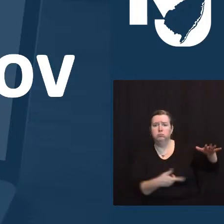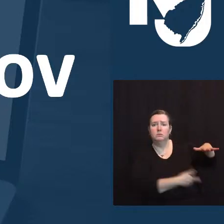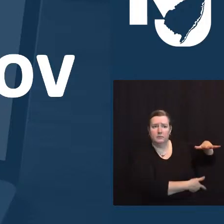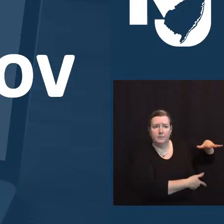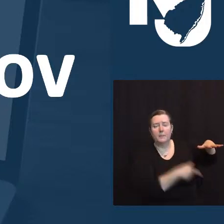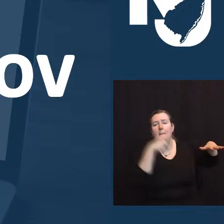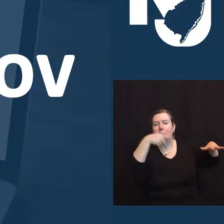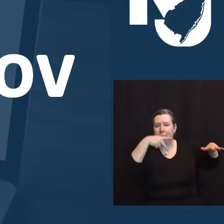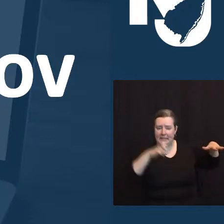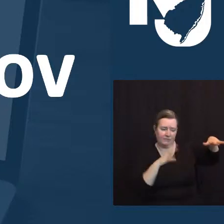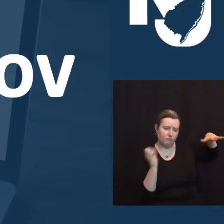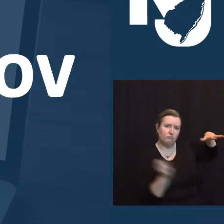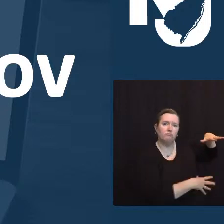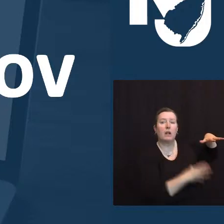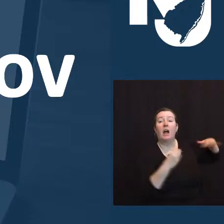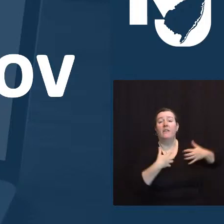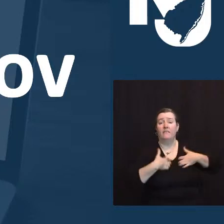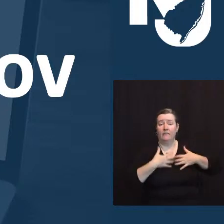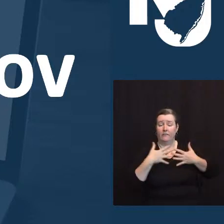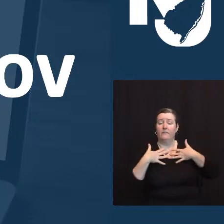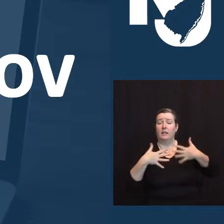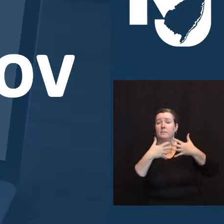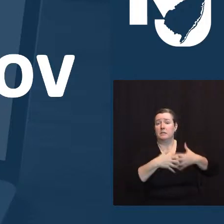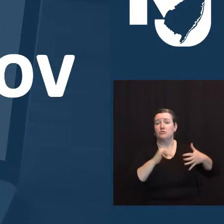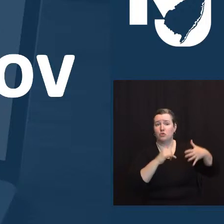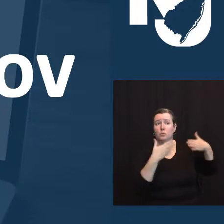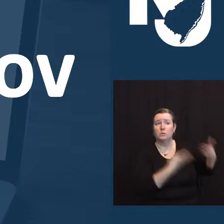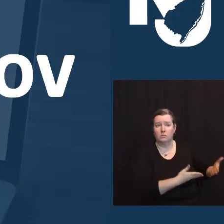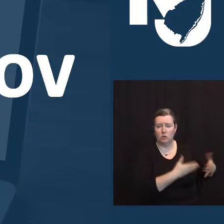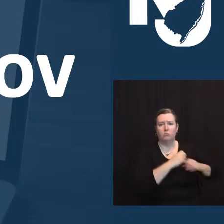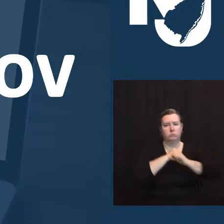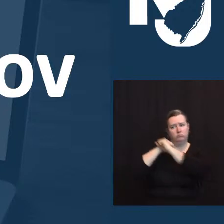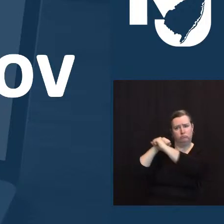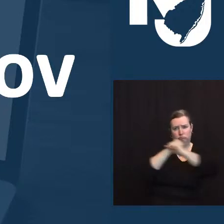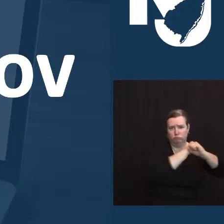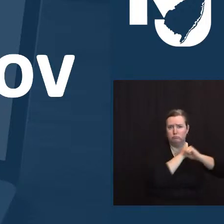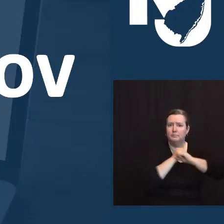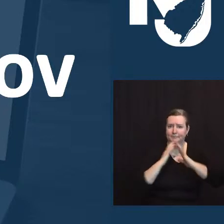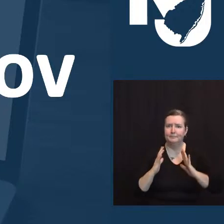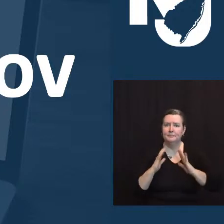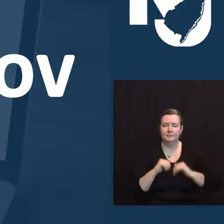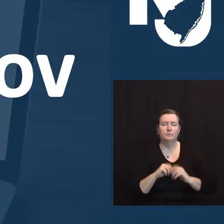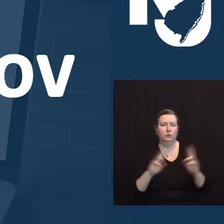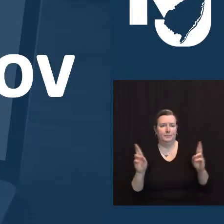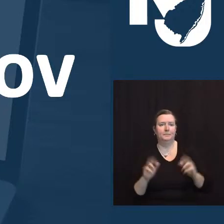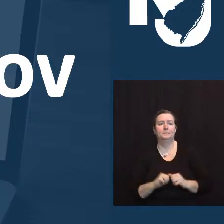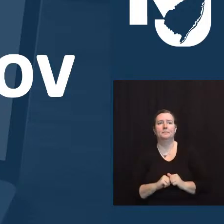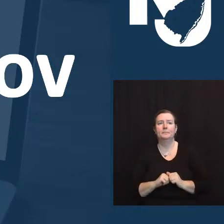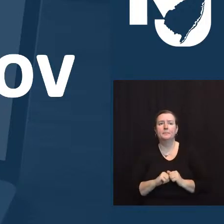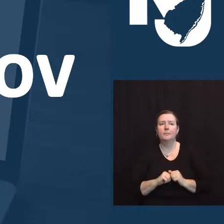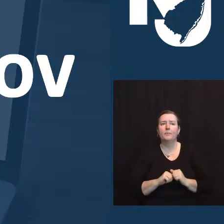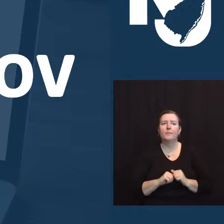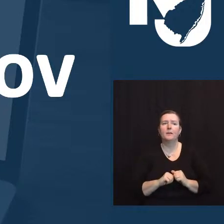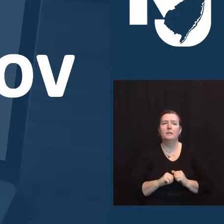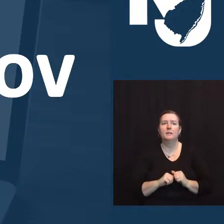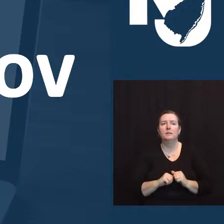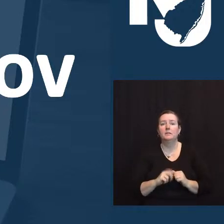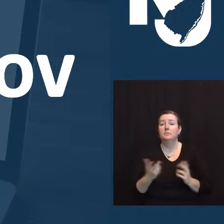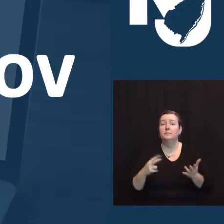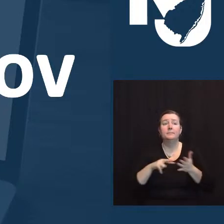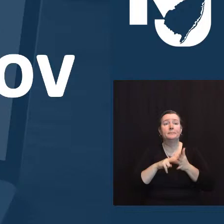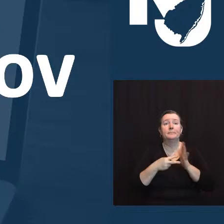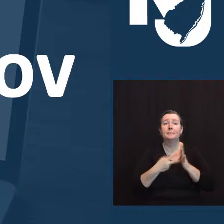necessary to hold off the shortages we saw a year ago, and which drew us into competition with our sister